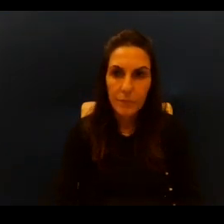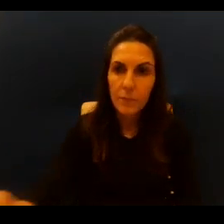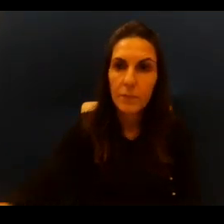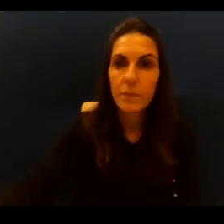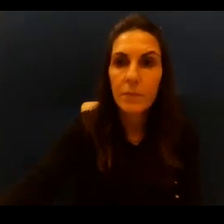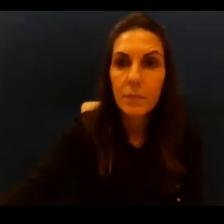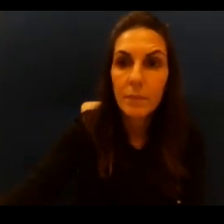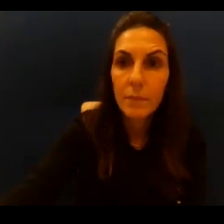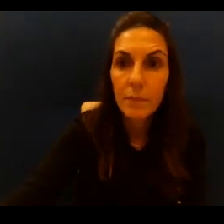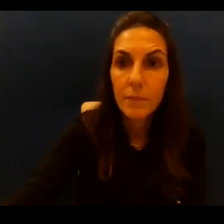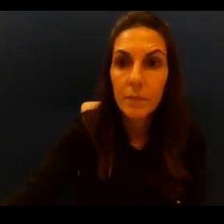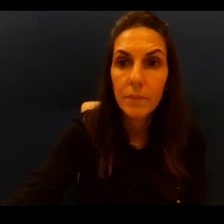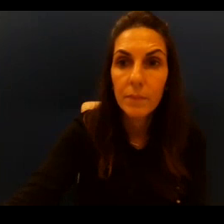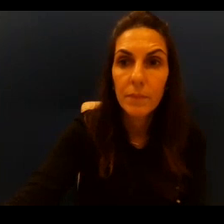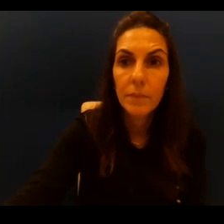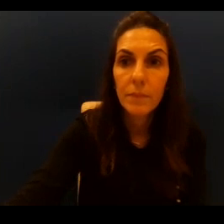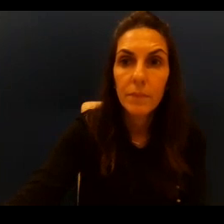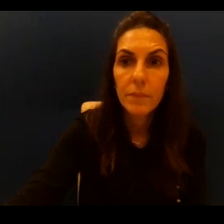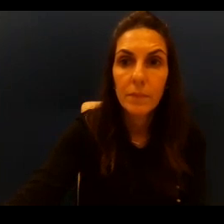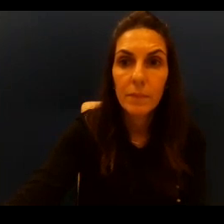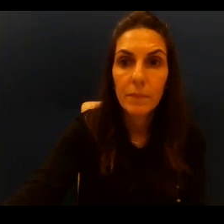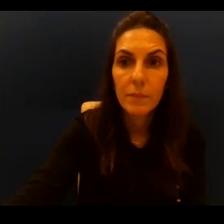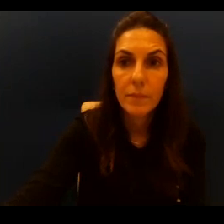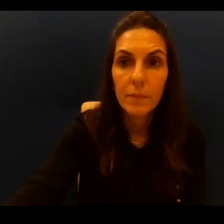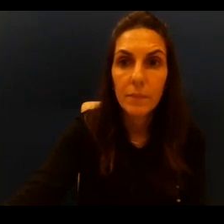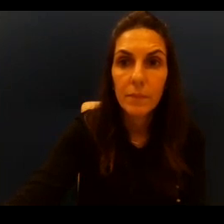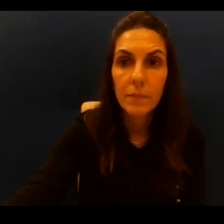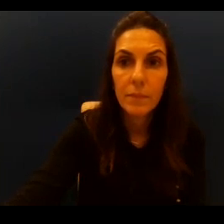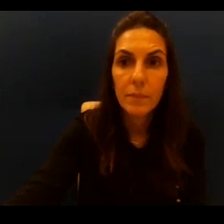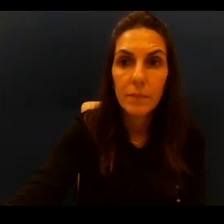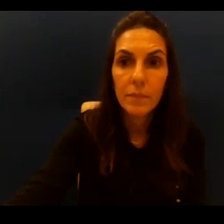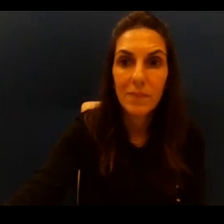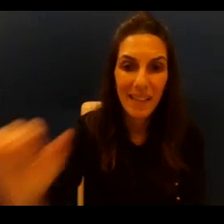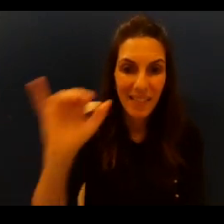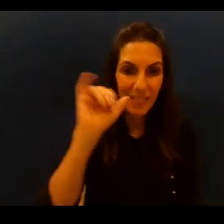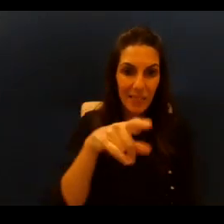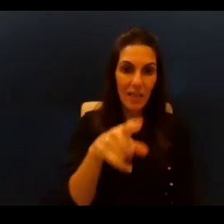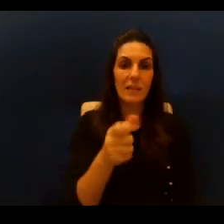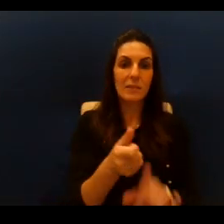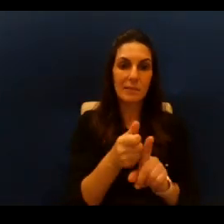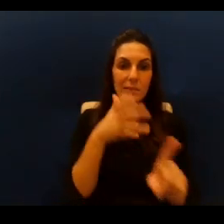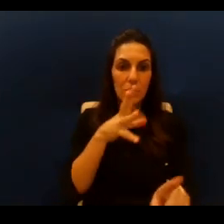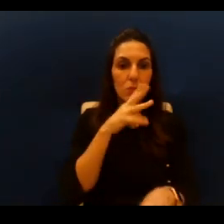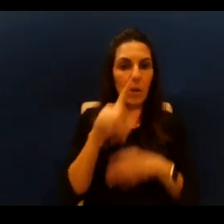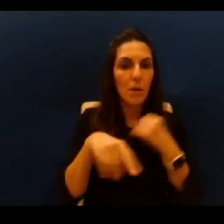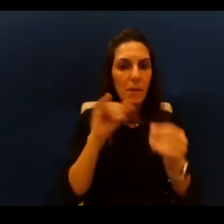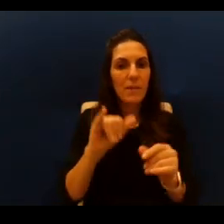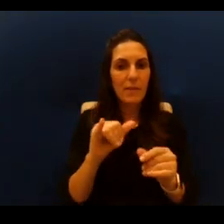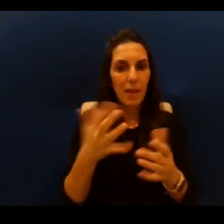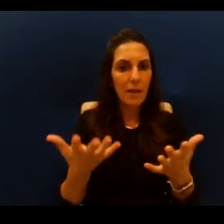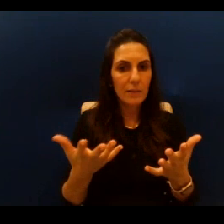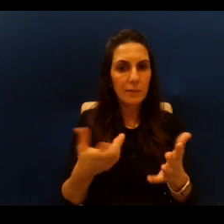right there. This breaks down the approximate costs. Zoom in, please.